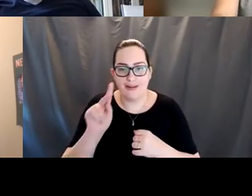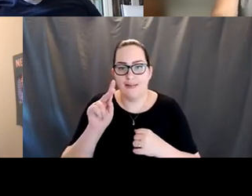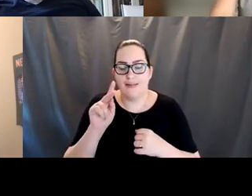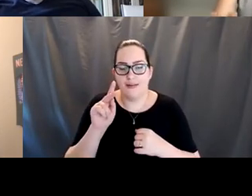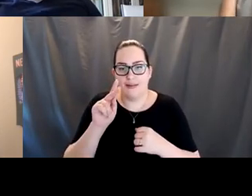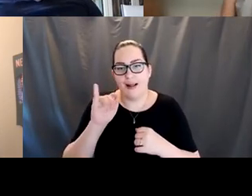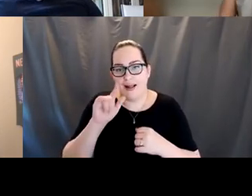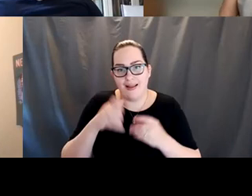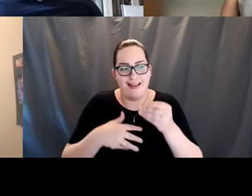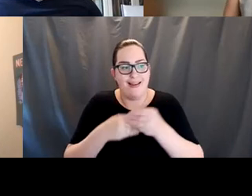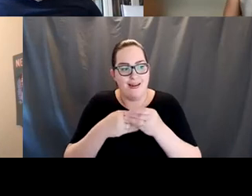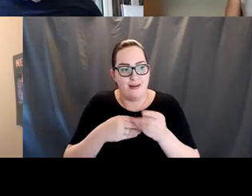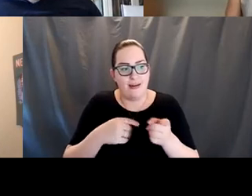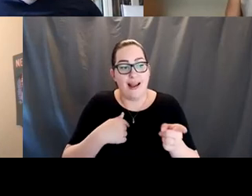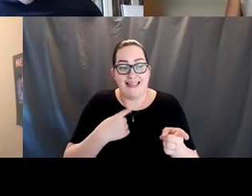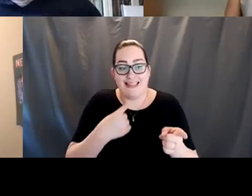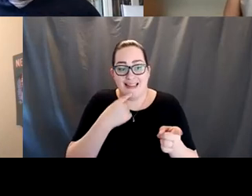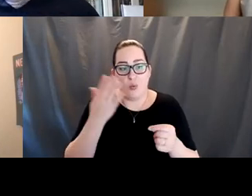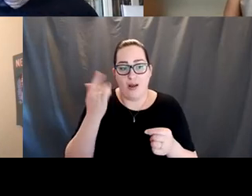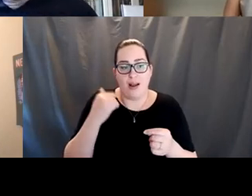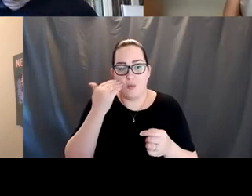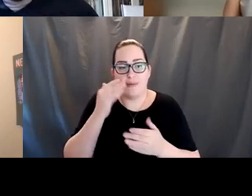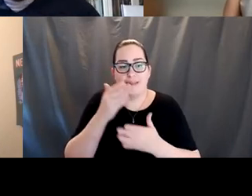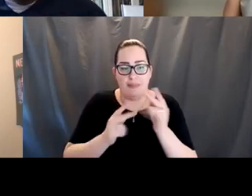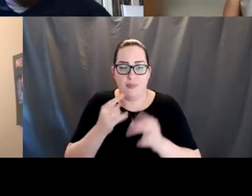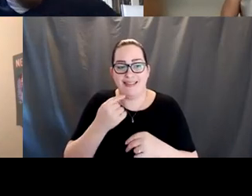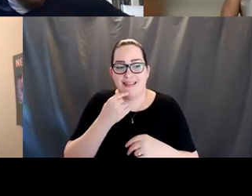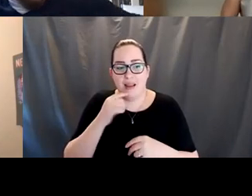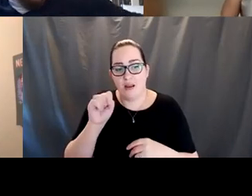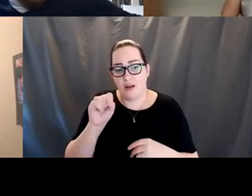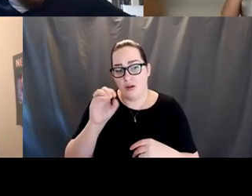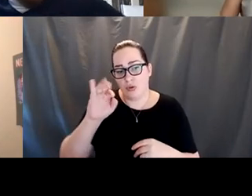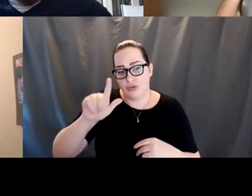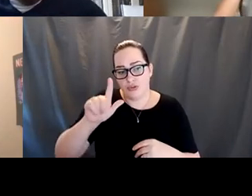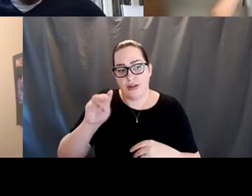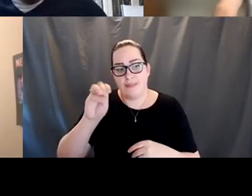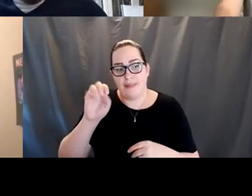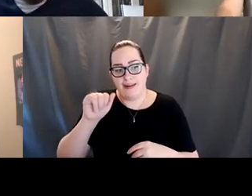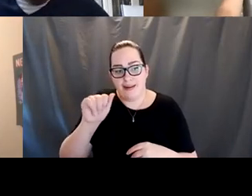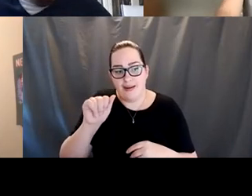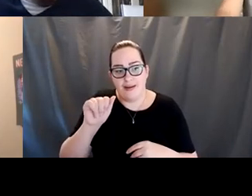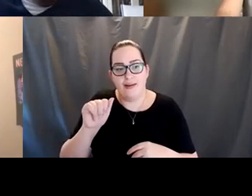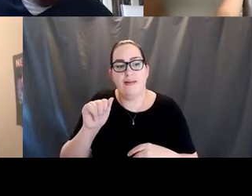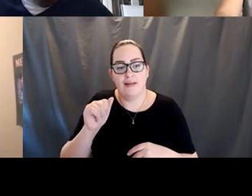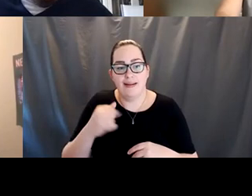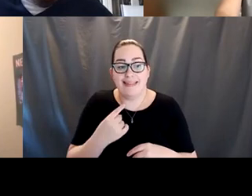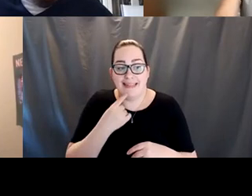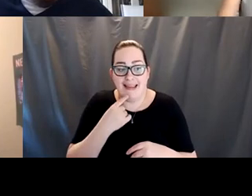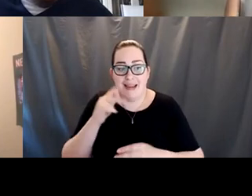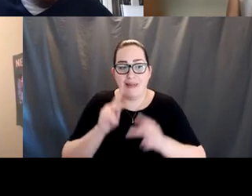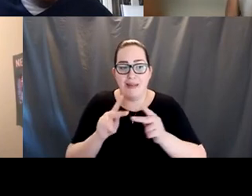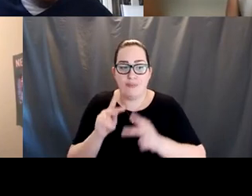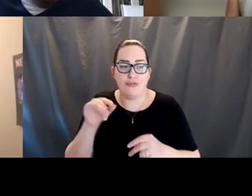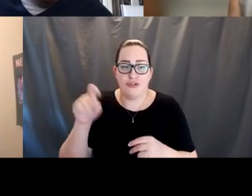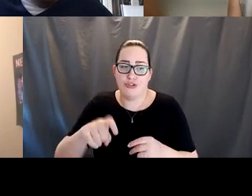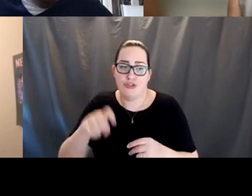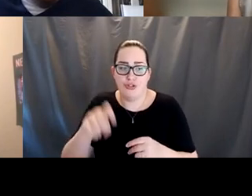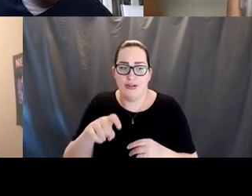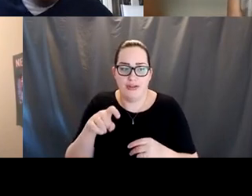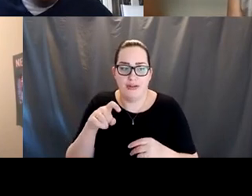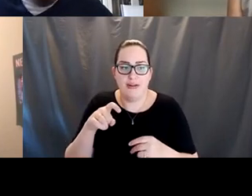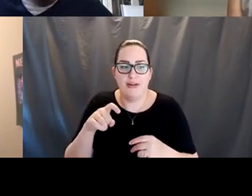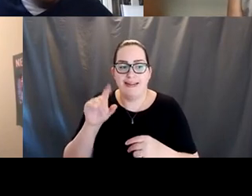things, make them real, and make things happen. So what do you think right now, thinking about where the world is,